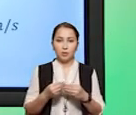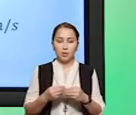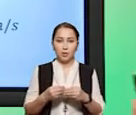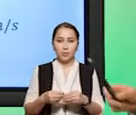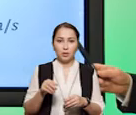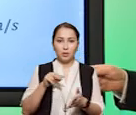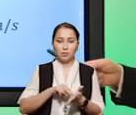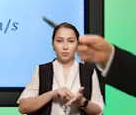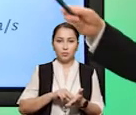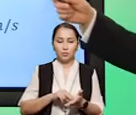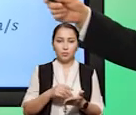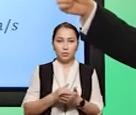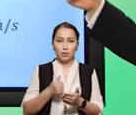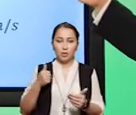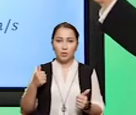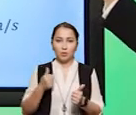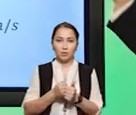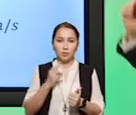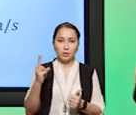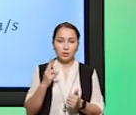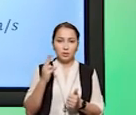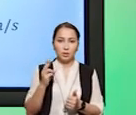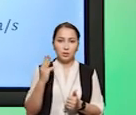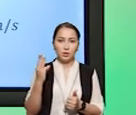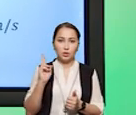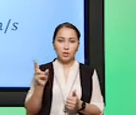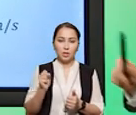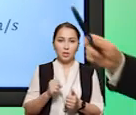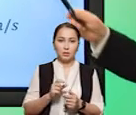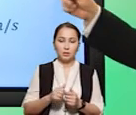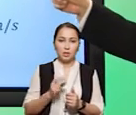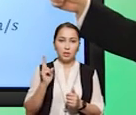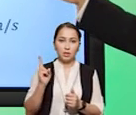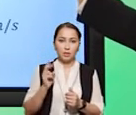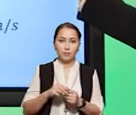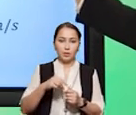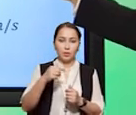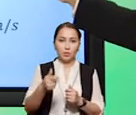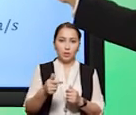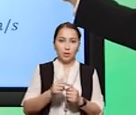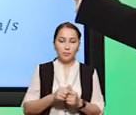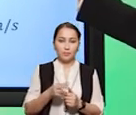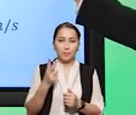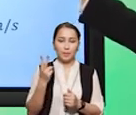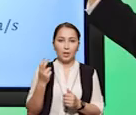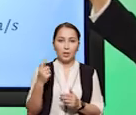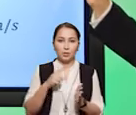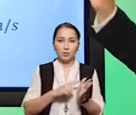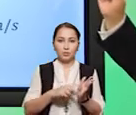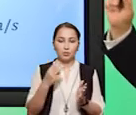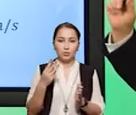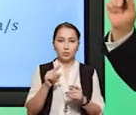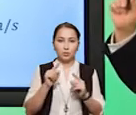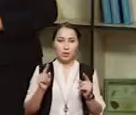o'rniga qo'yishdan oldin Celsiy shkalasidan Kelvinga o'taylik. Ya'ni T barobar 273 qo'shilgan